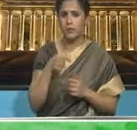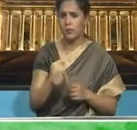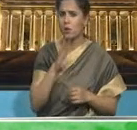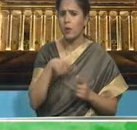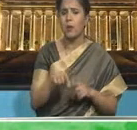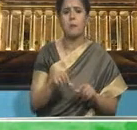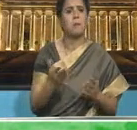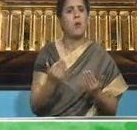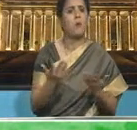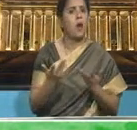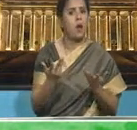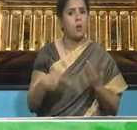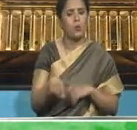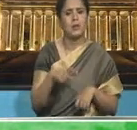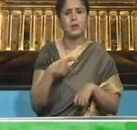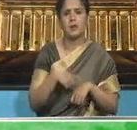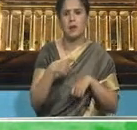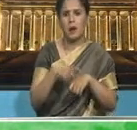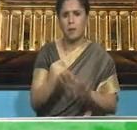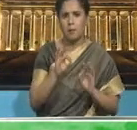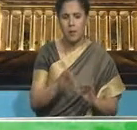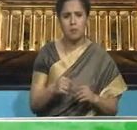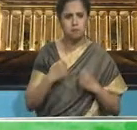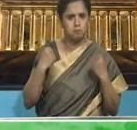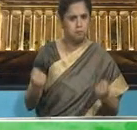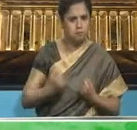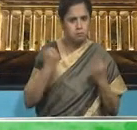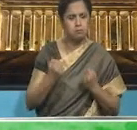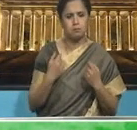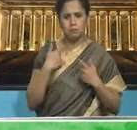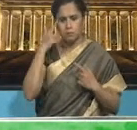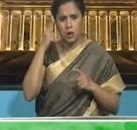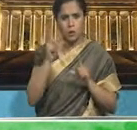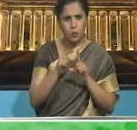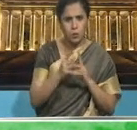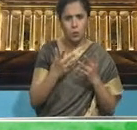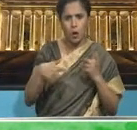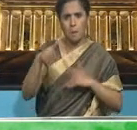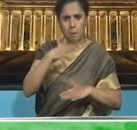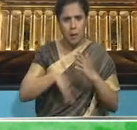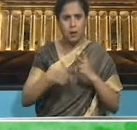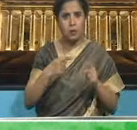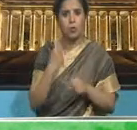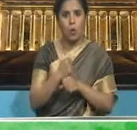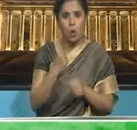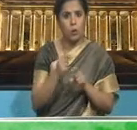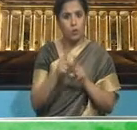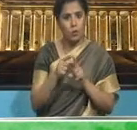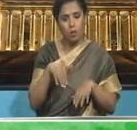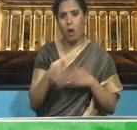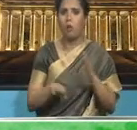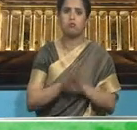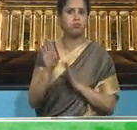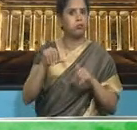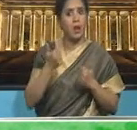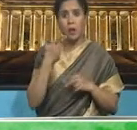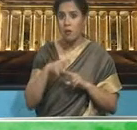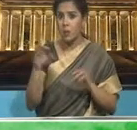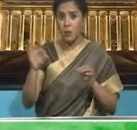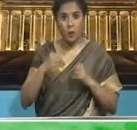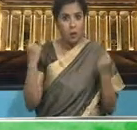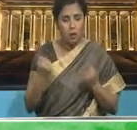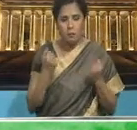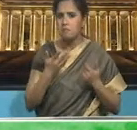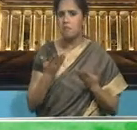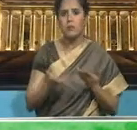made possible by timely and proactive interventions from the government. The Atmanirbhar